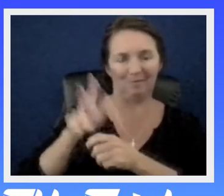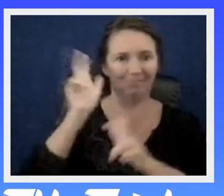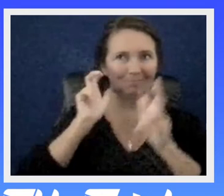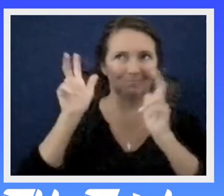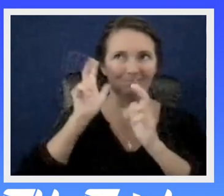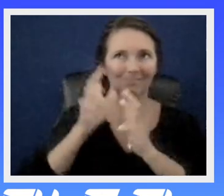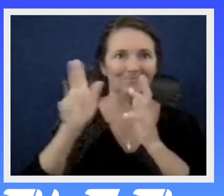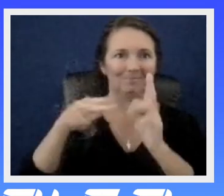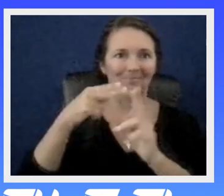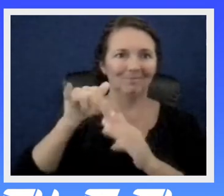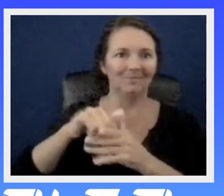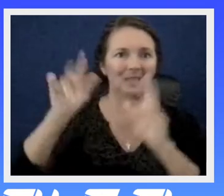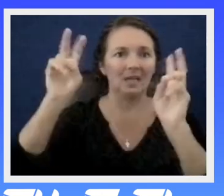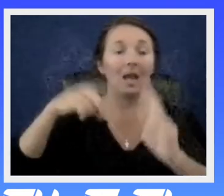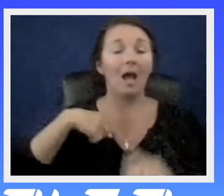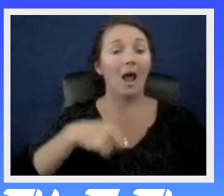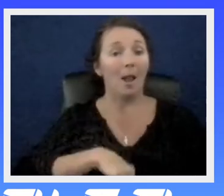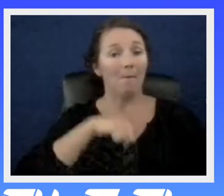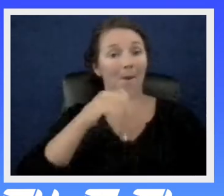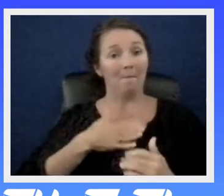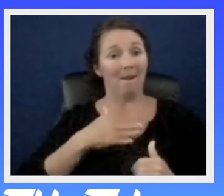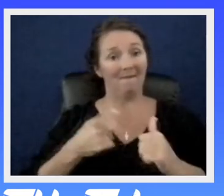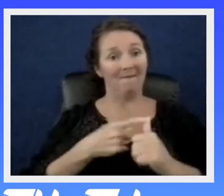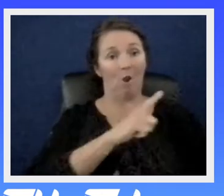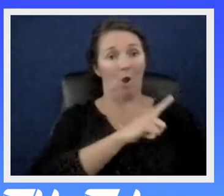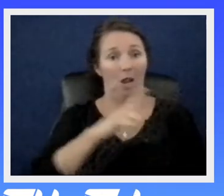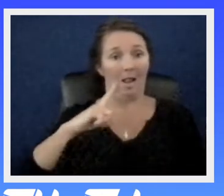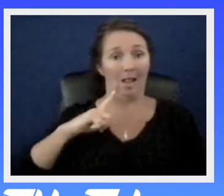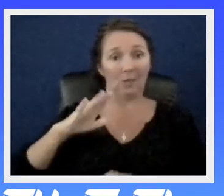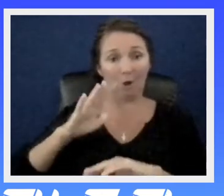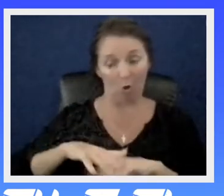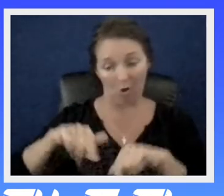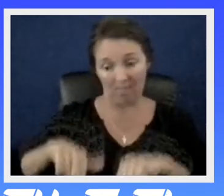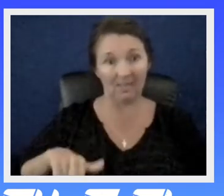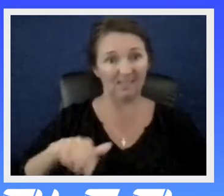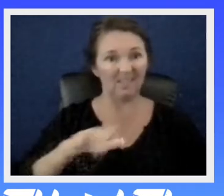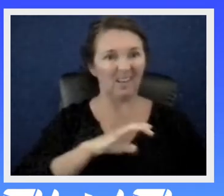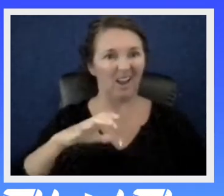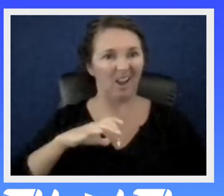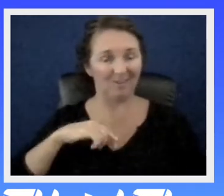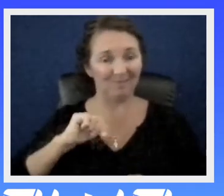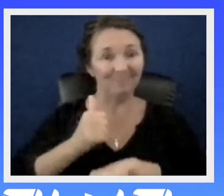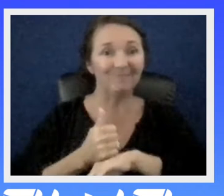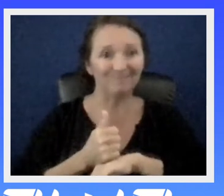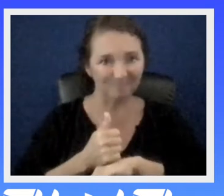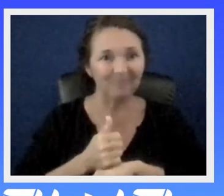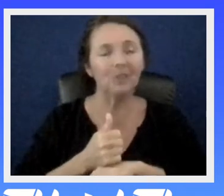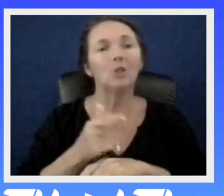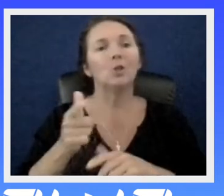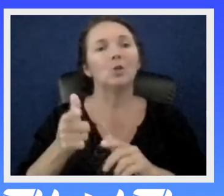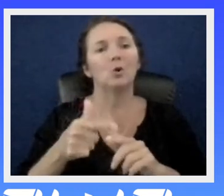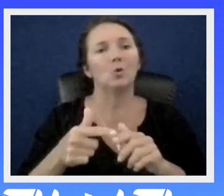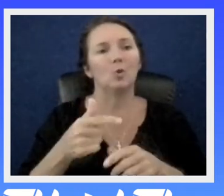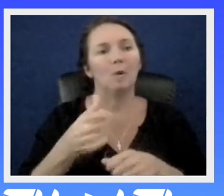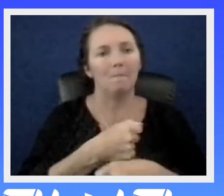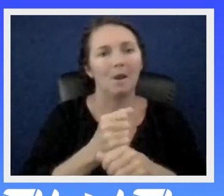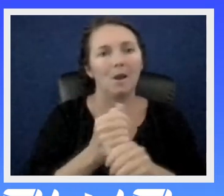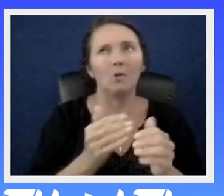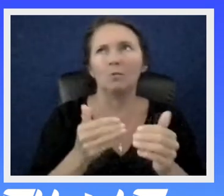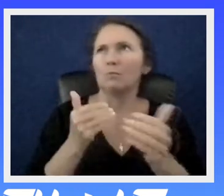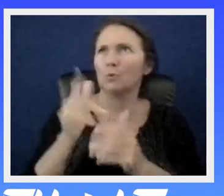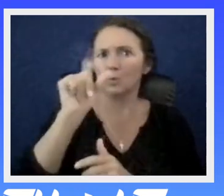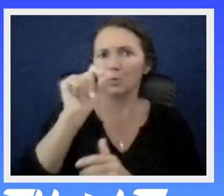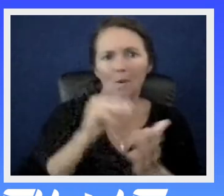that my first piece of legislation on the council was the Community Preservation Act, which is generating close to $20 million every single